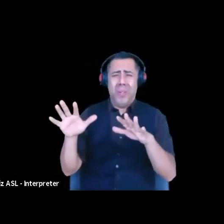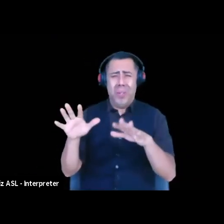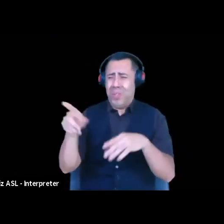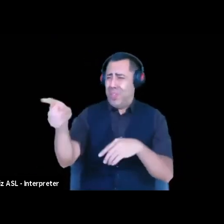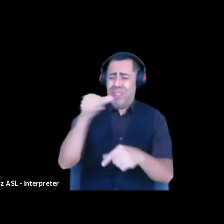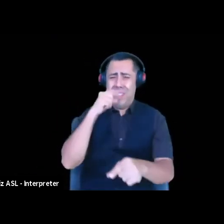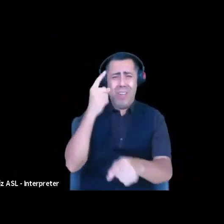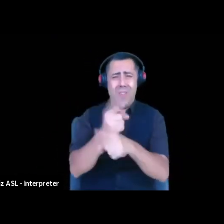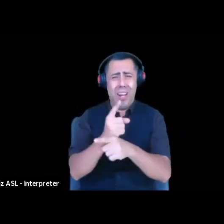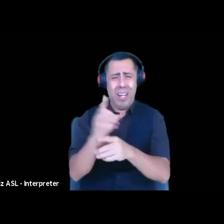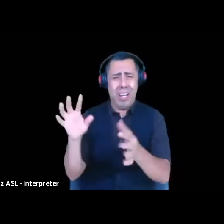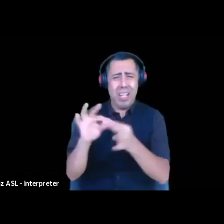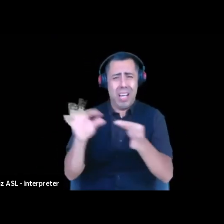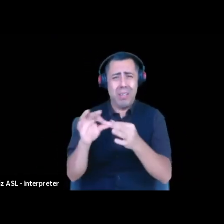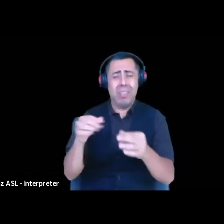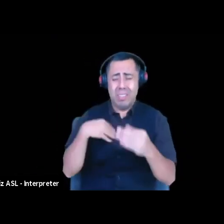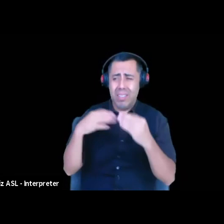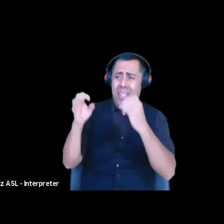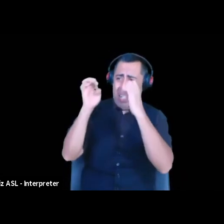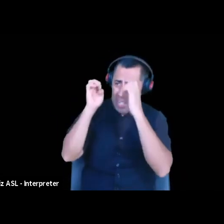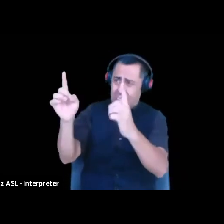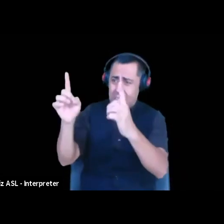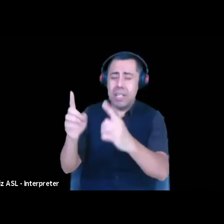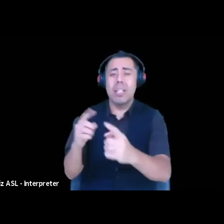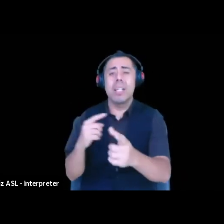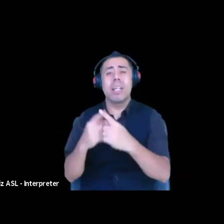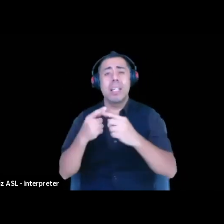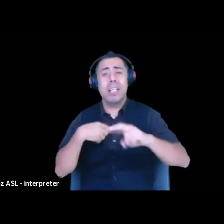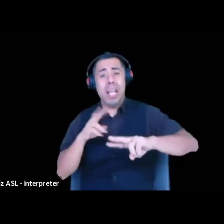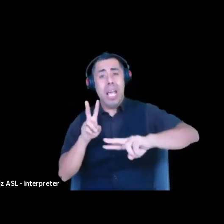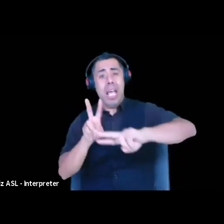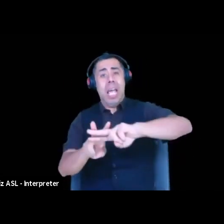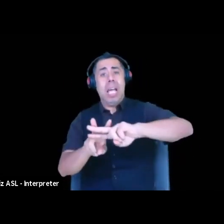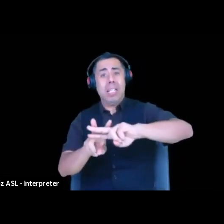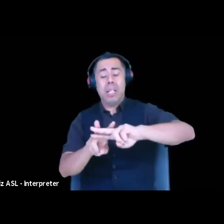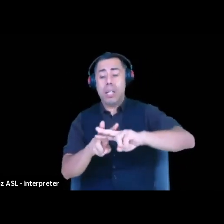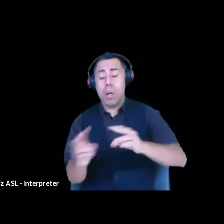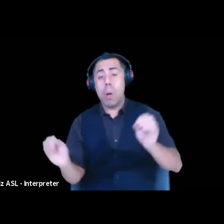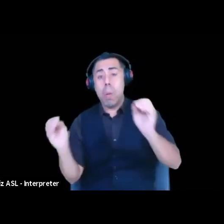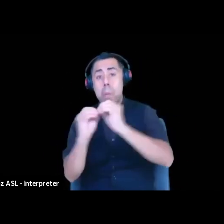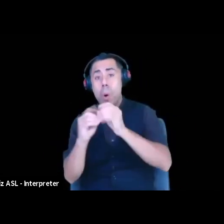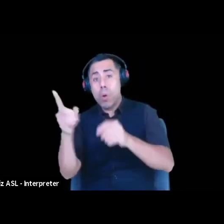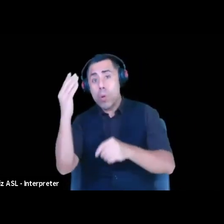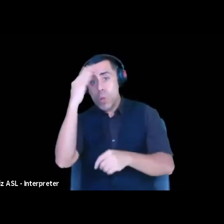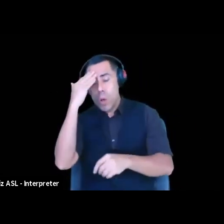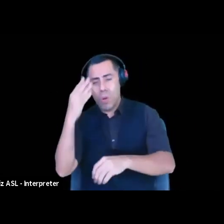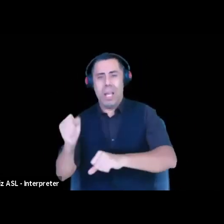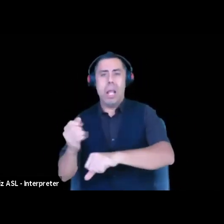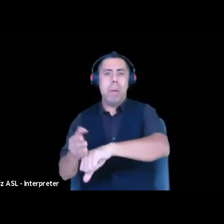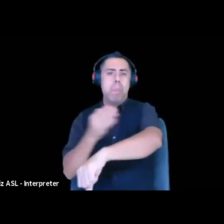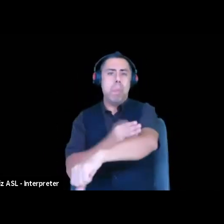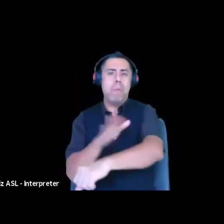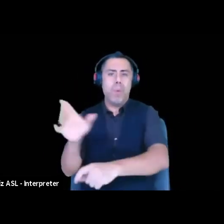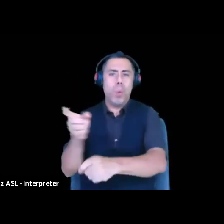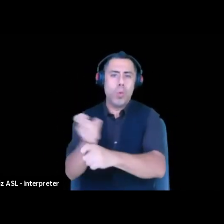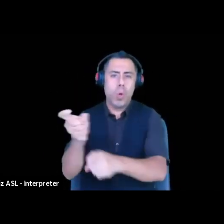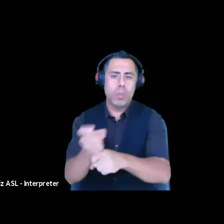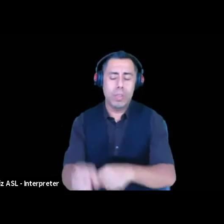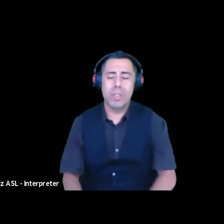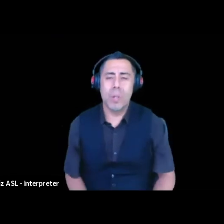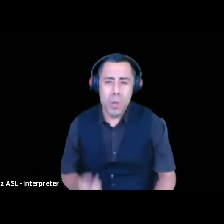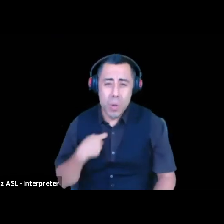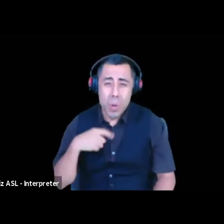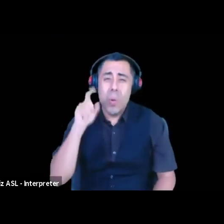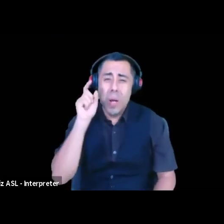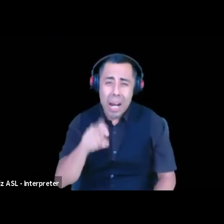and I gave him a little education. And I hashtag it, the more you know, the better your joke. So we need to make sure we're including those kinds of people. We